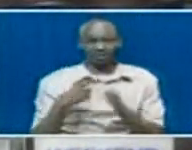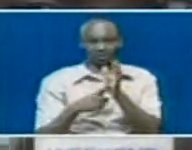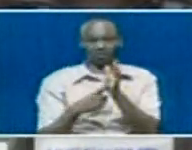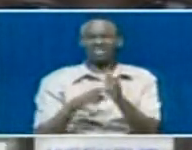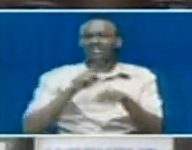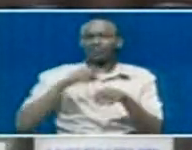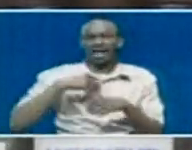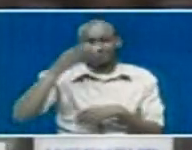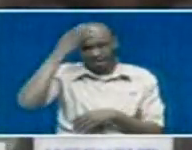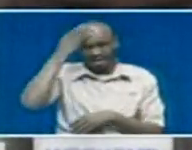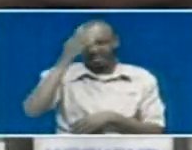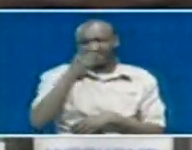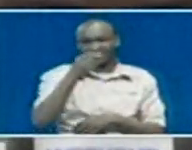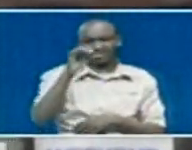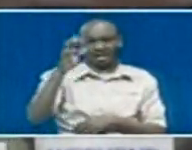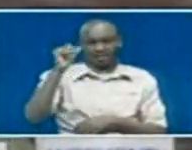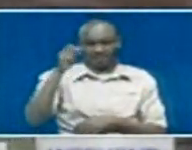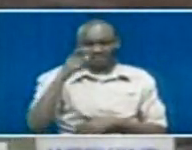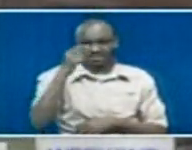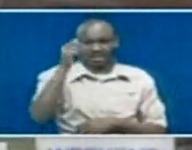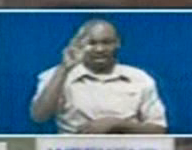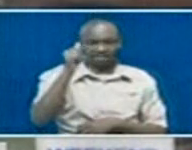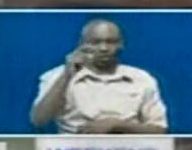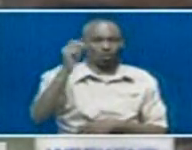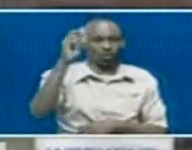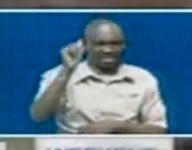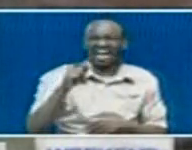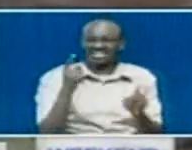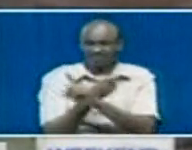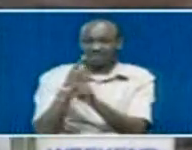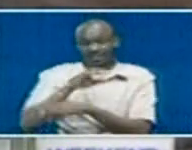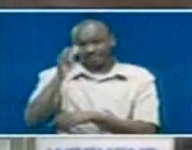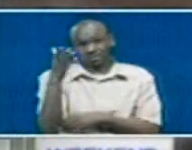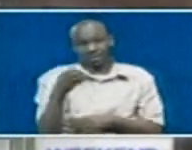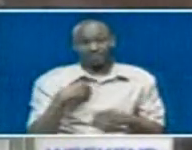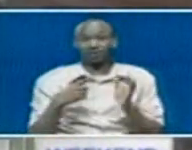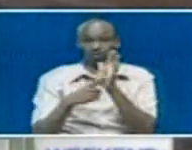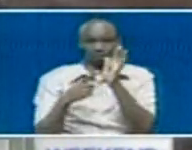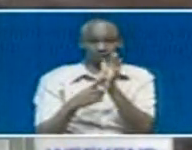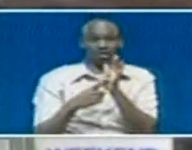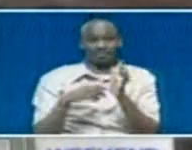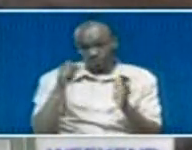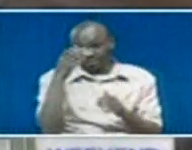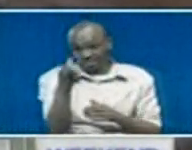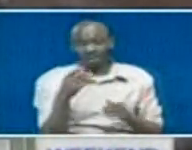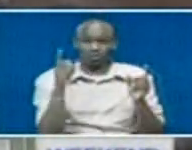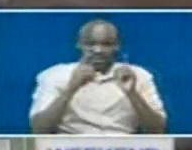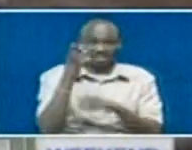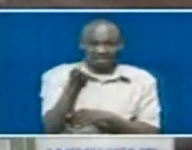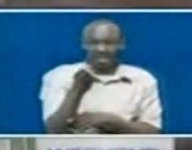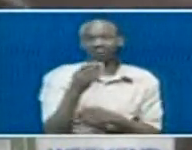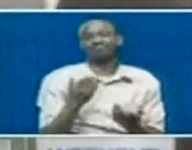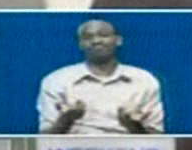bainye naitako Tribeca, Trantoria, uko Simas. Tukibado I club tuko tunaenda bado tuko dance. Yani